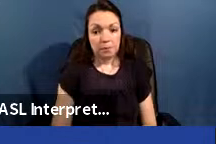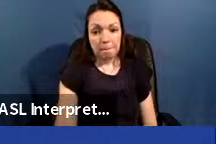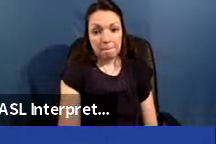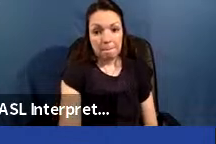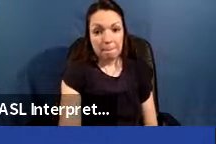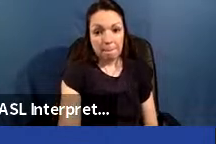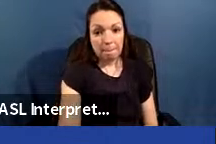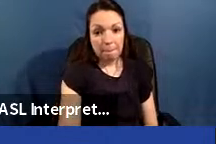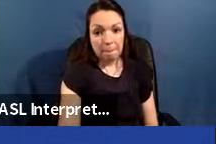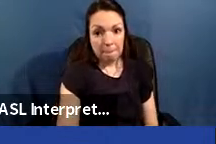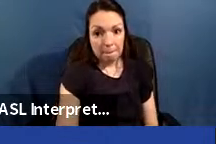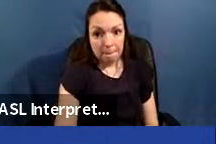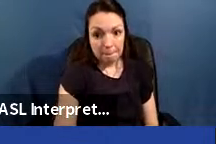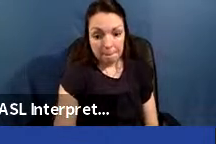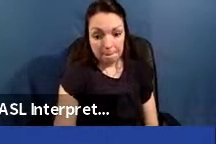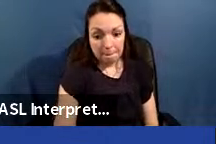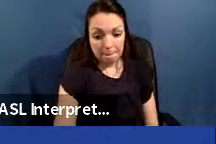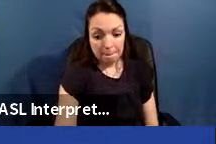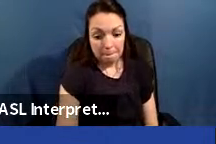Sure, yeah, you want to take that?